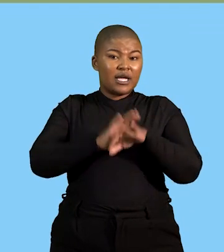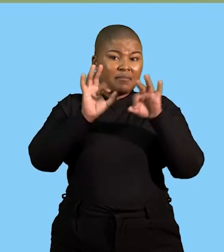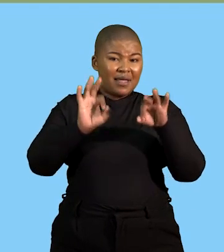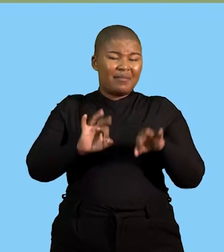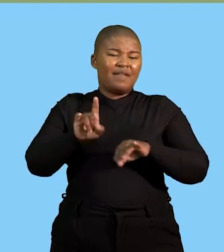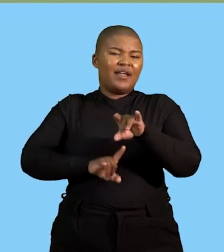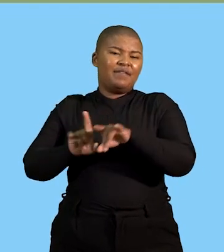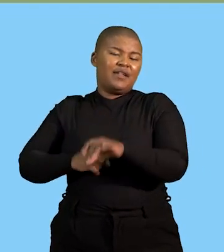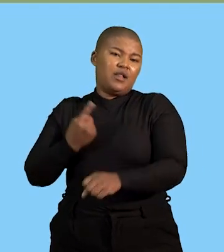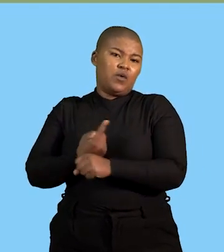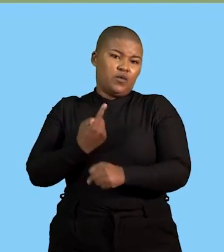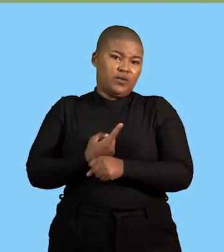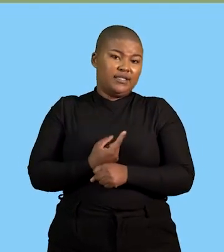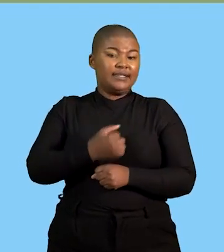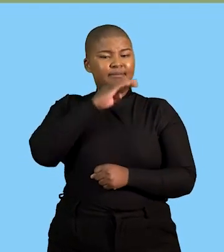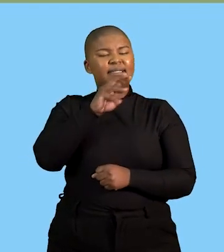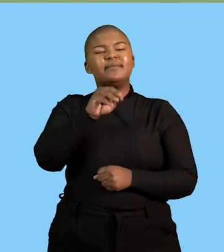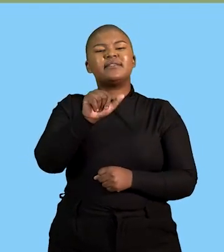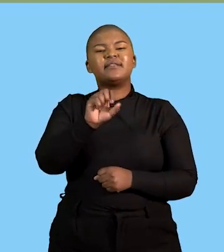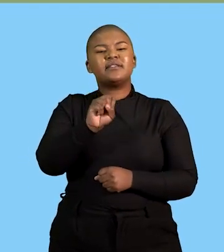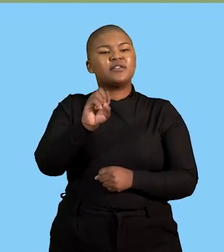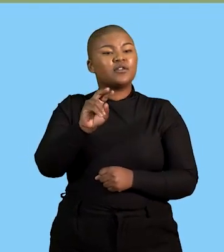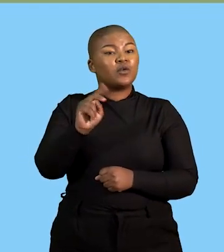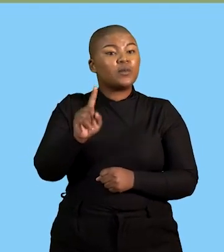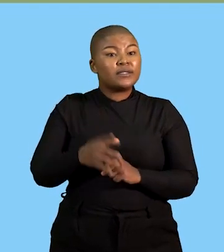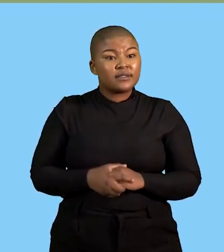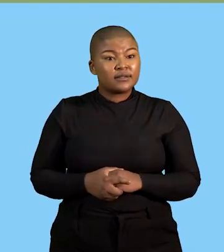Therefore, Mason is showing which personality?